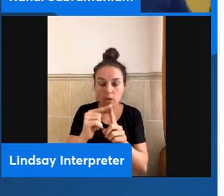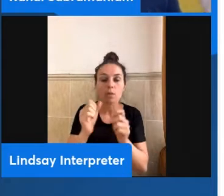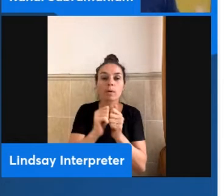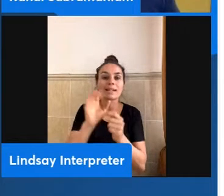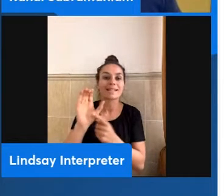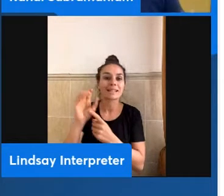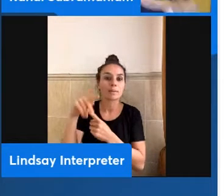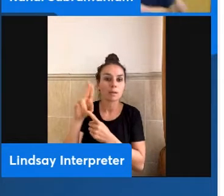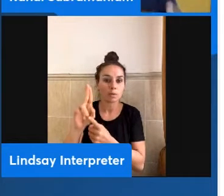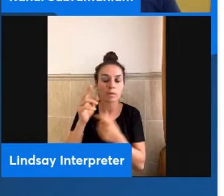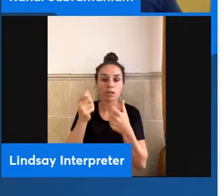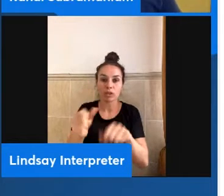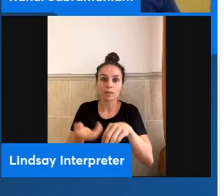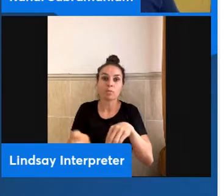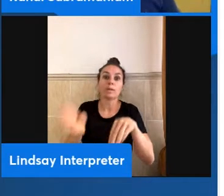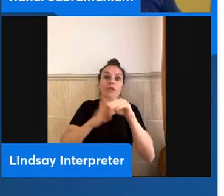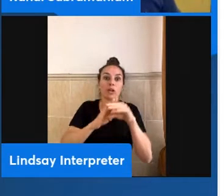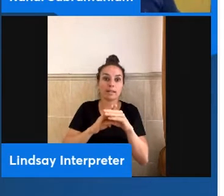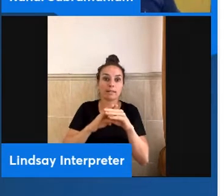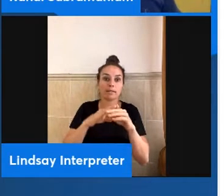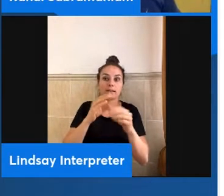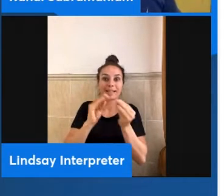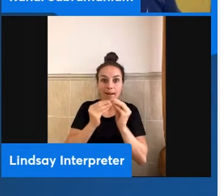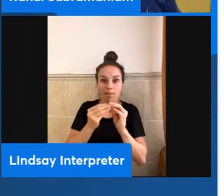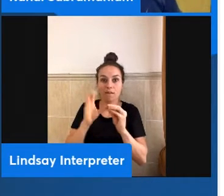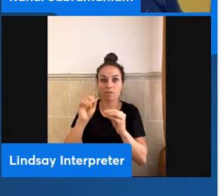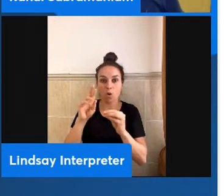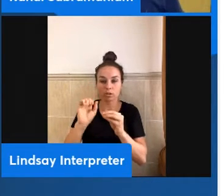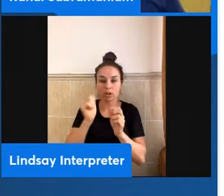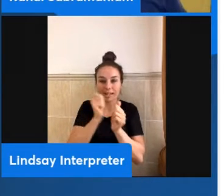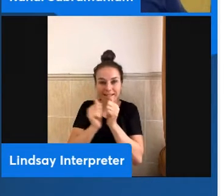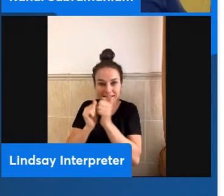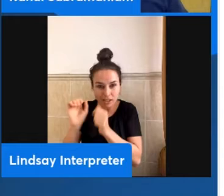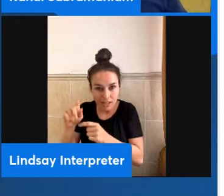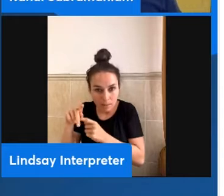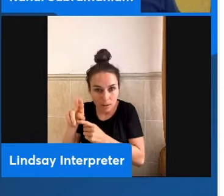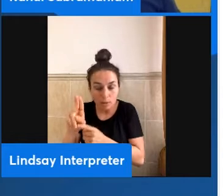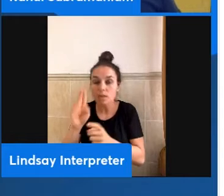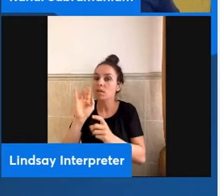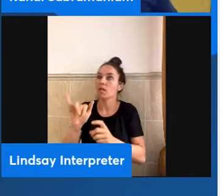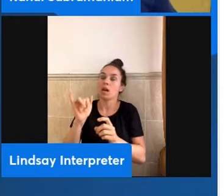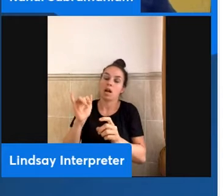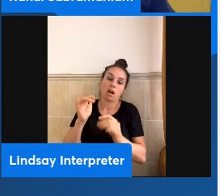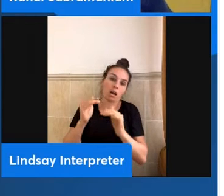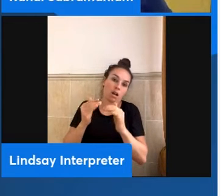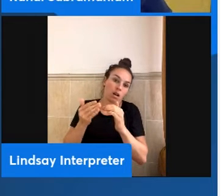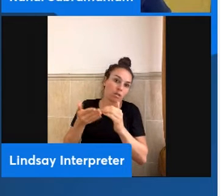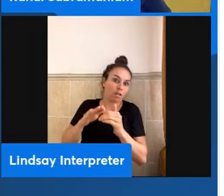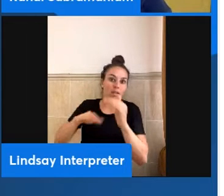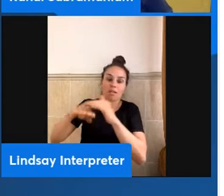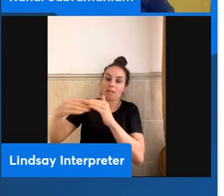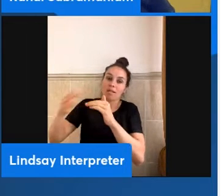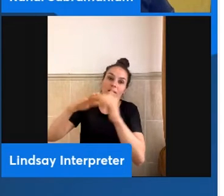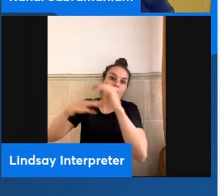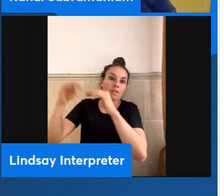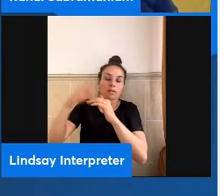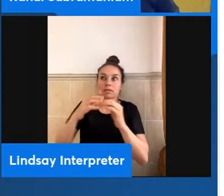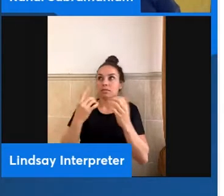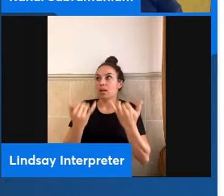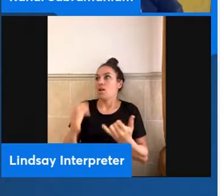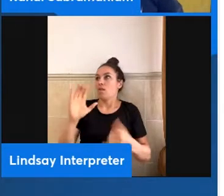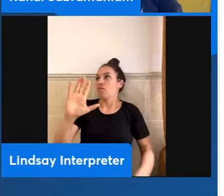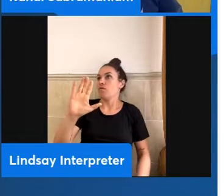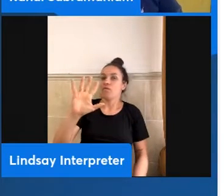cores on every little CPU, and the TDP is kind of reaching insane level at those 5.5 gigahertz clock